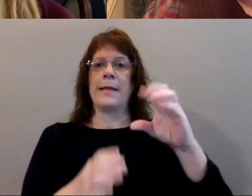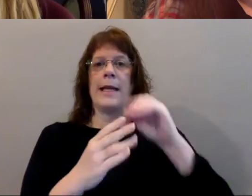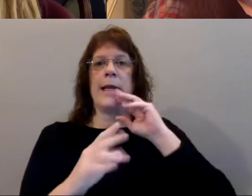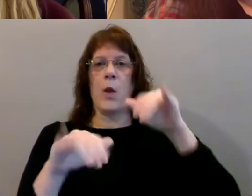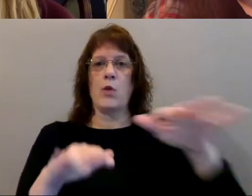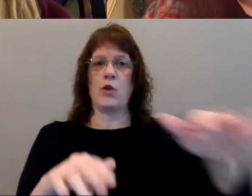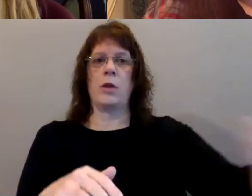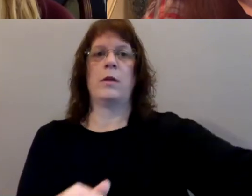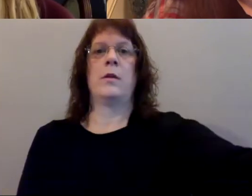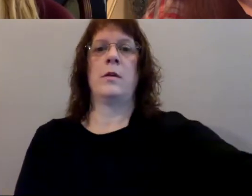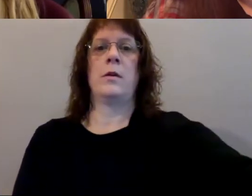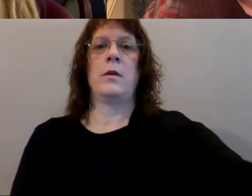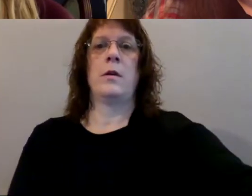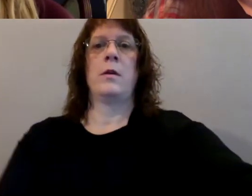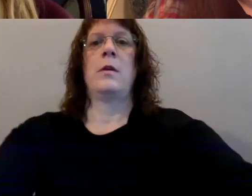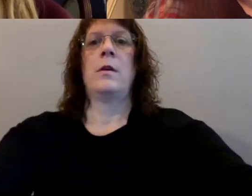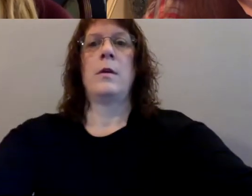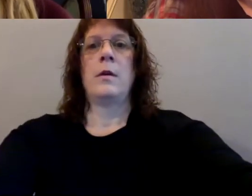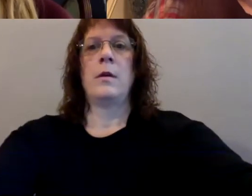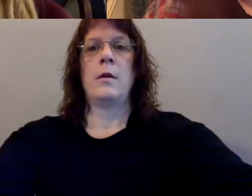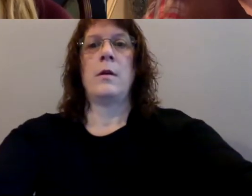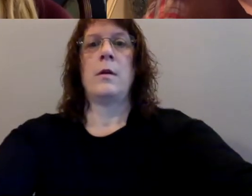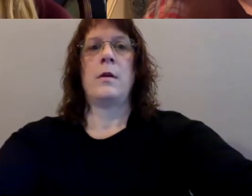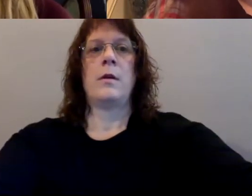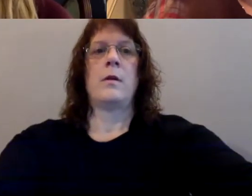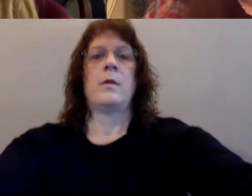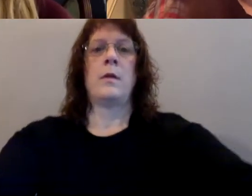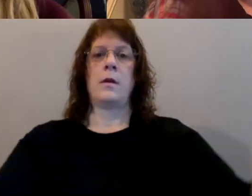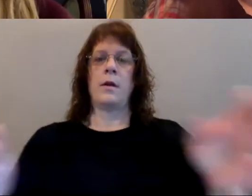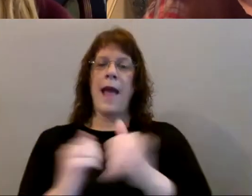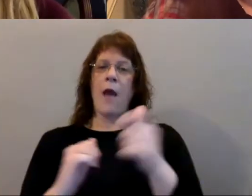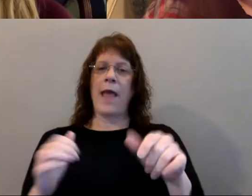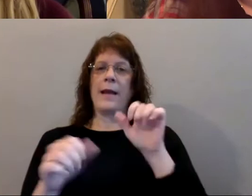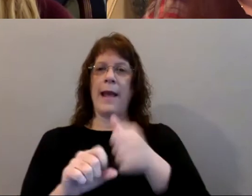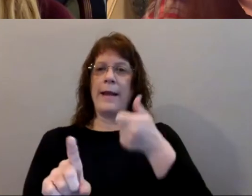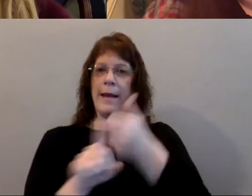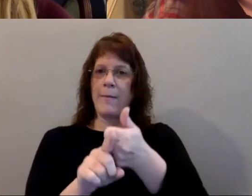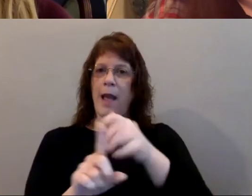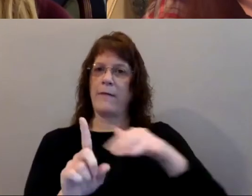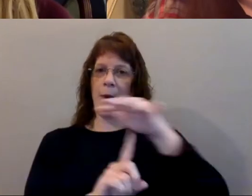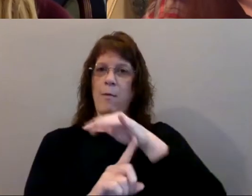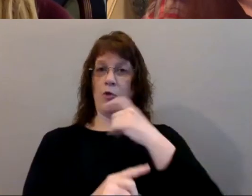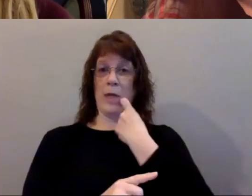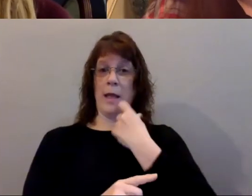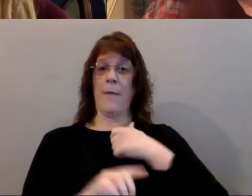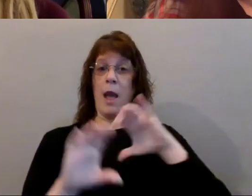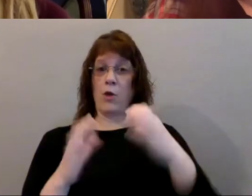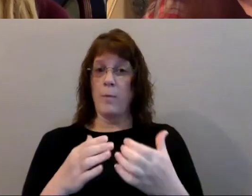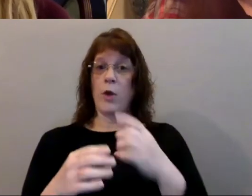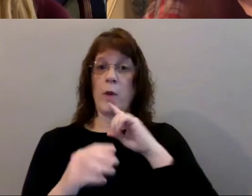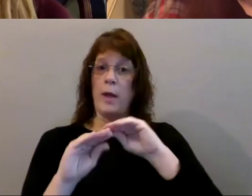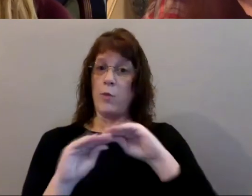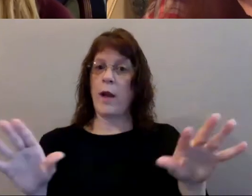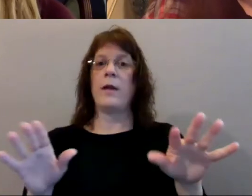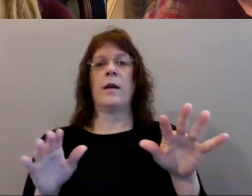formulations control its fate and impacts in the environment. And recently, my group put out a pretty exciting paper. I mean, I'm very excited about